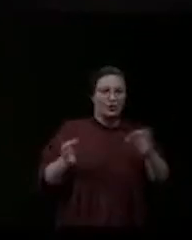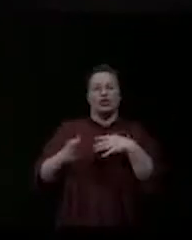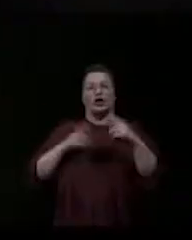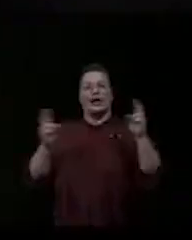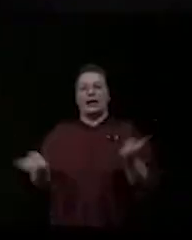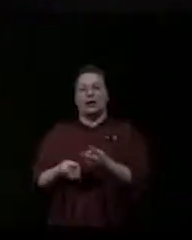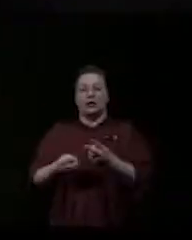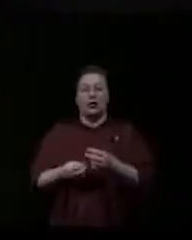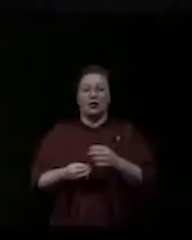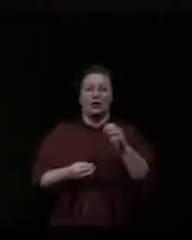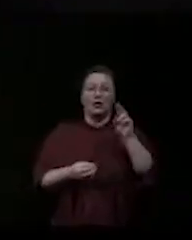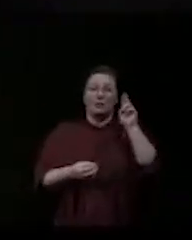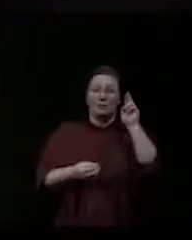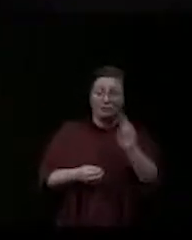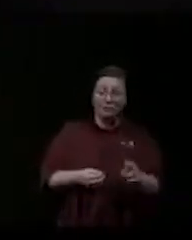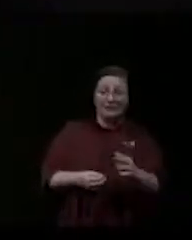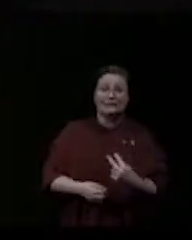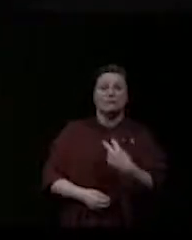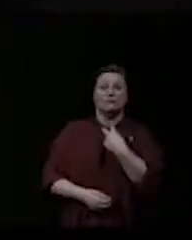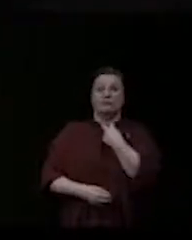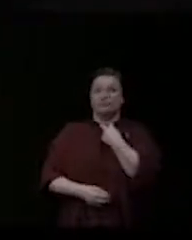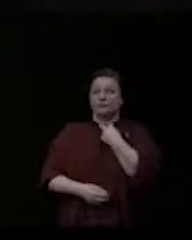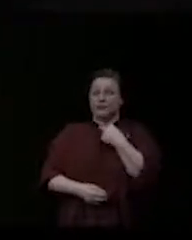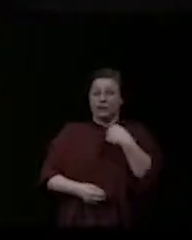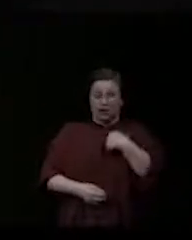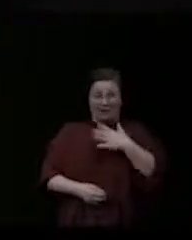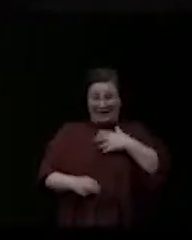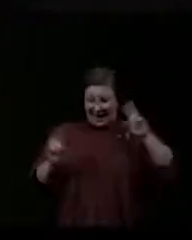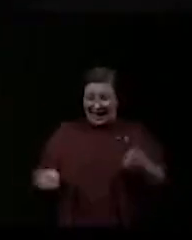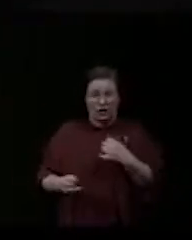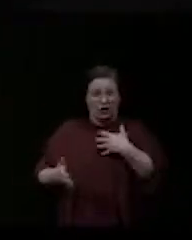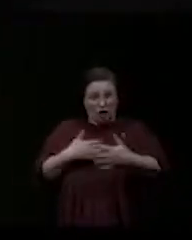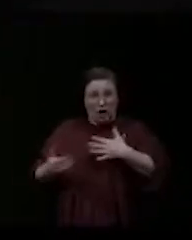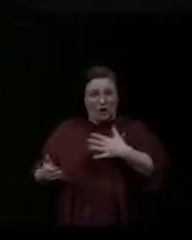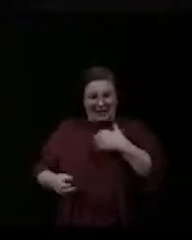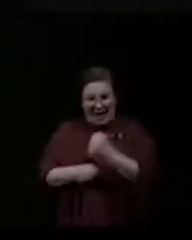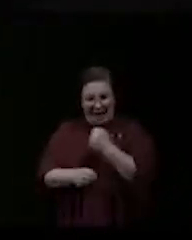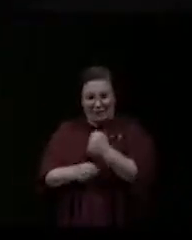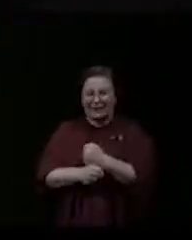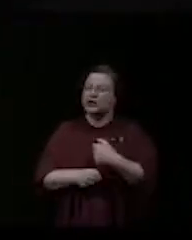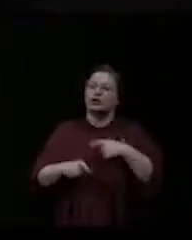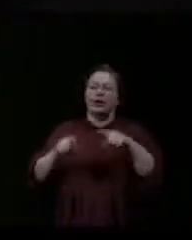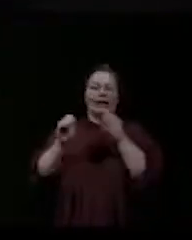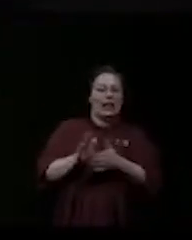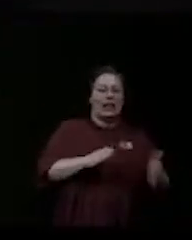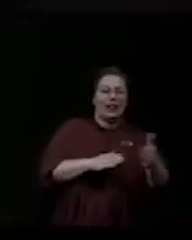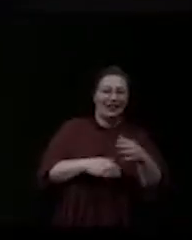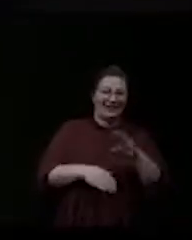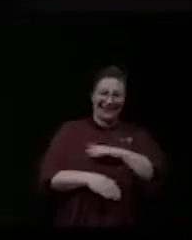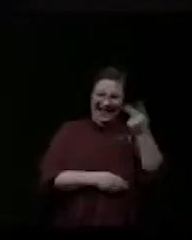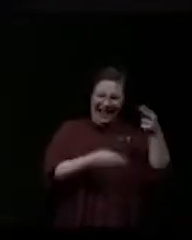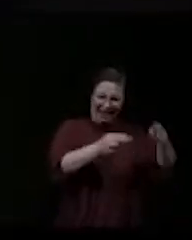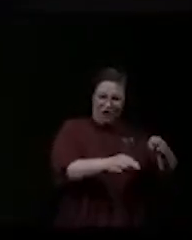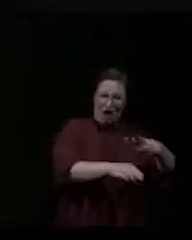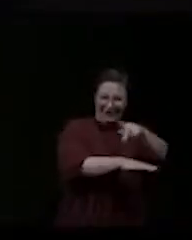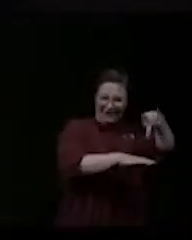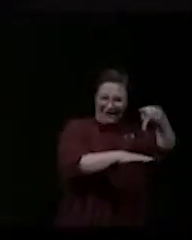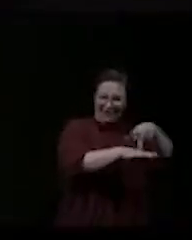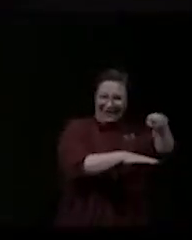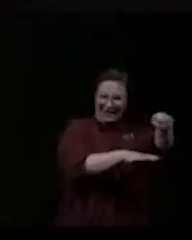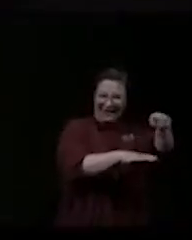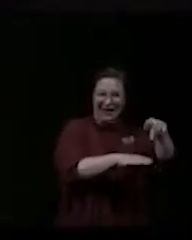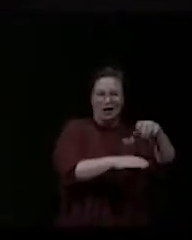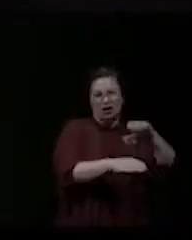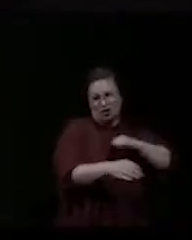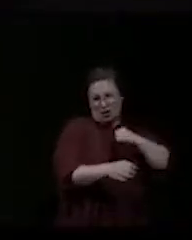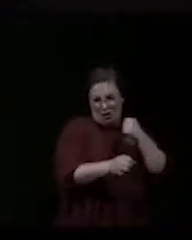wall and you really want to do the work, you find other ways. So, for example, a lawyer in the Philippines who is working for